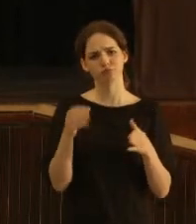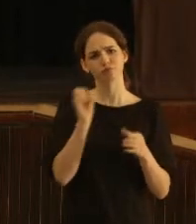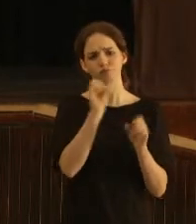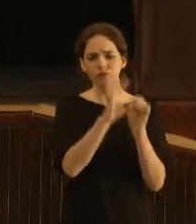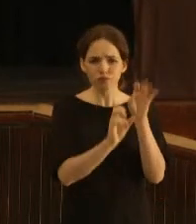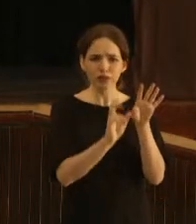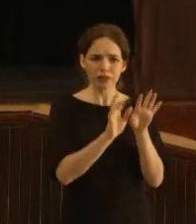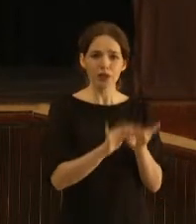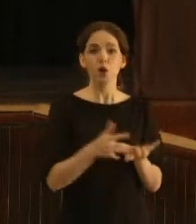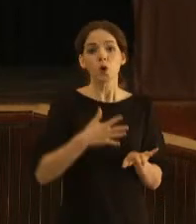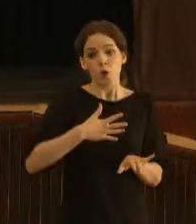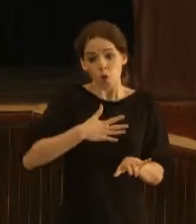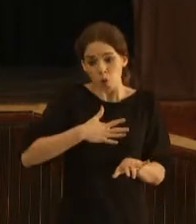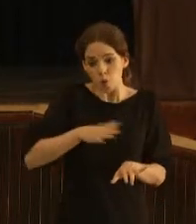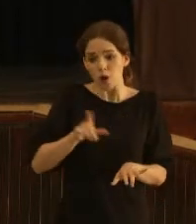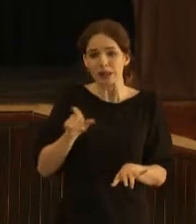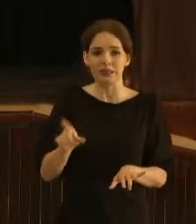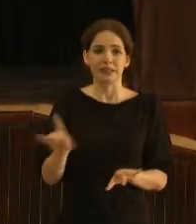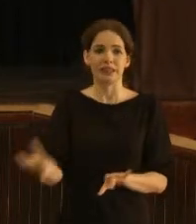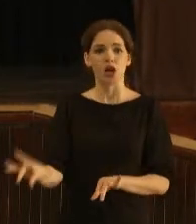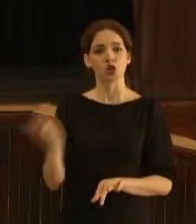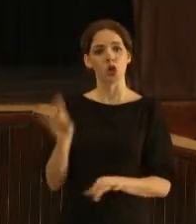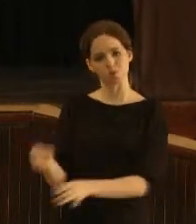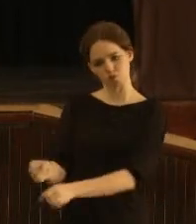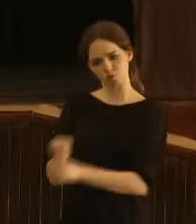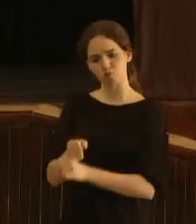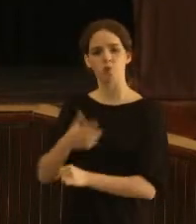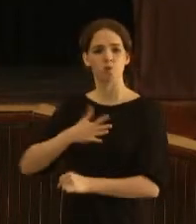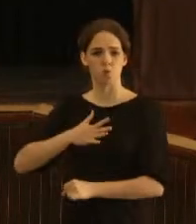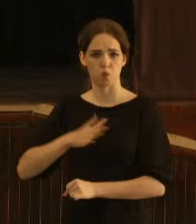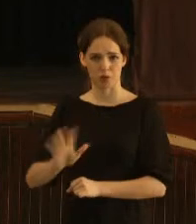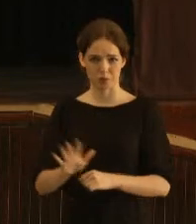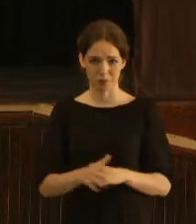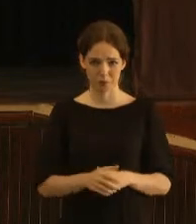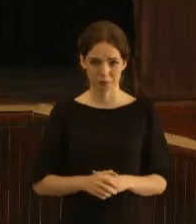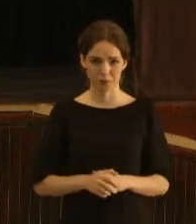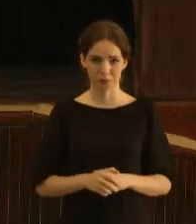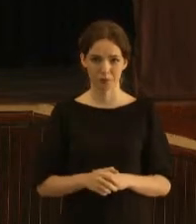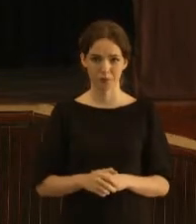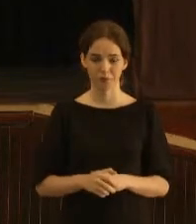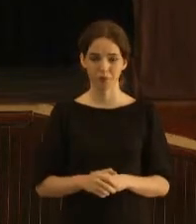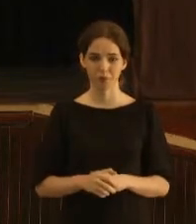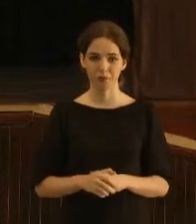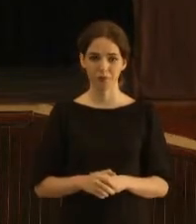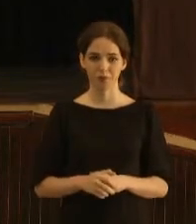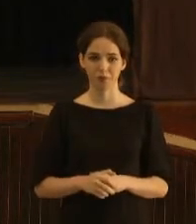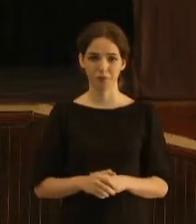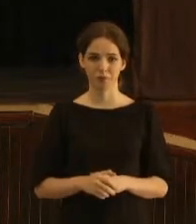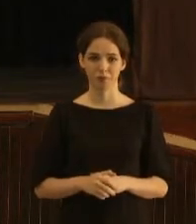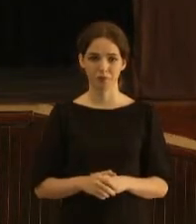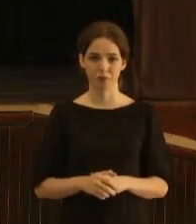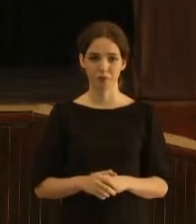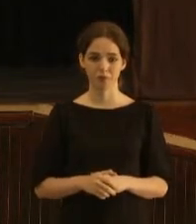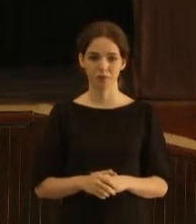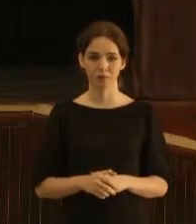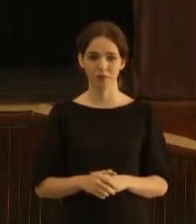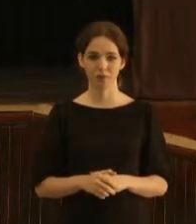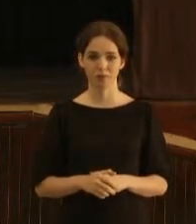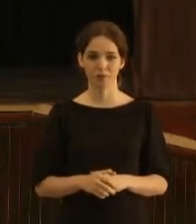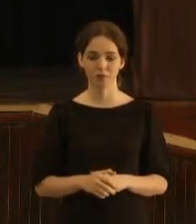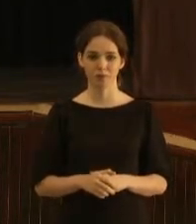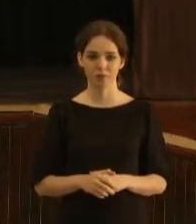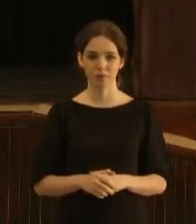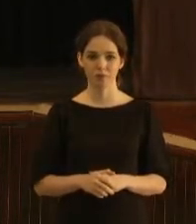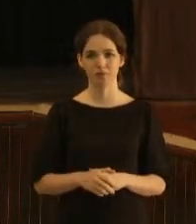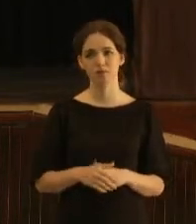we do want to adopt him legally. ISIP, if possible. So hy is nou al 3 jaar en 7 maande. So it's been